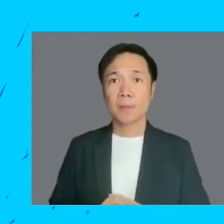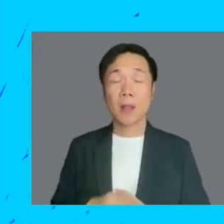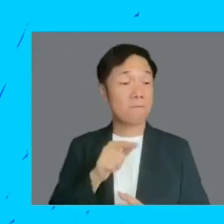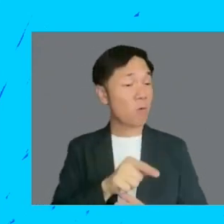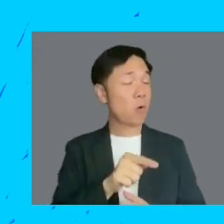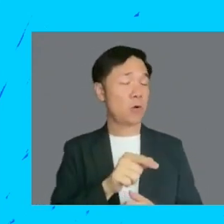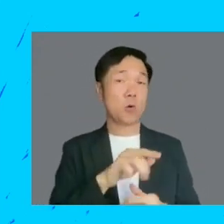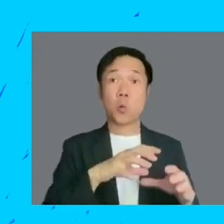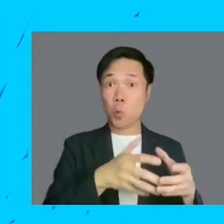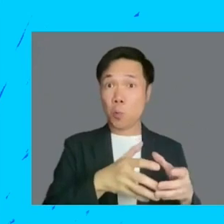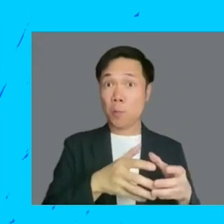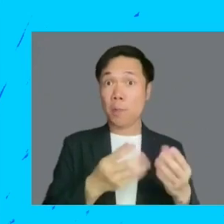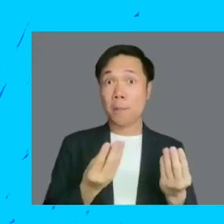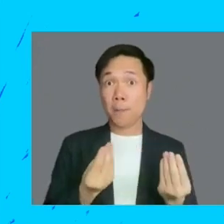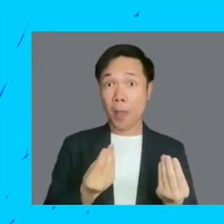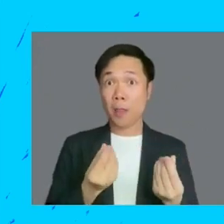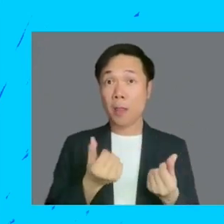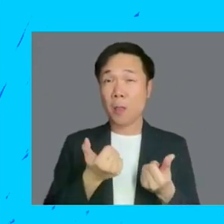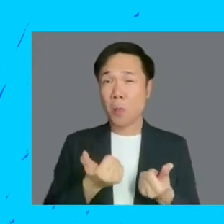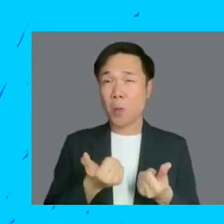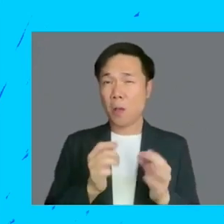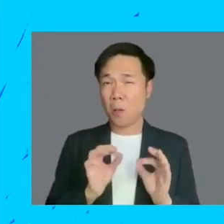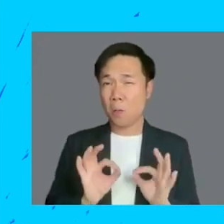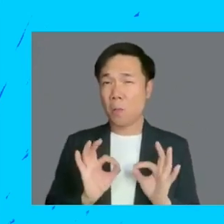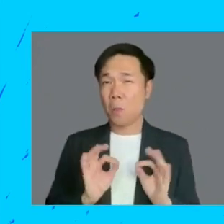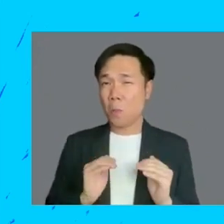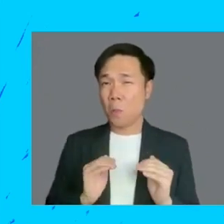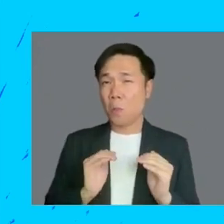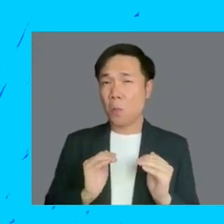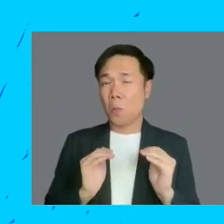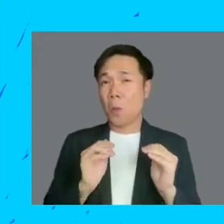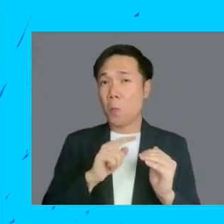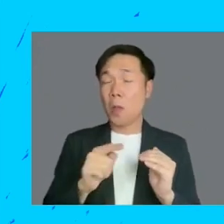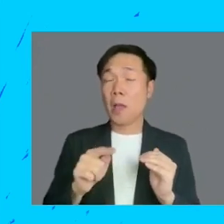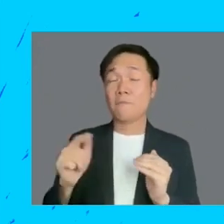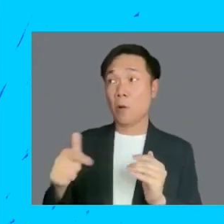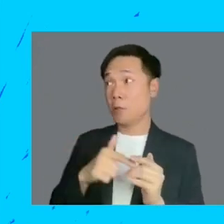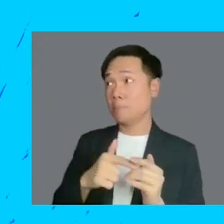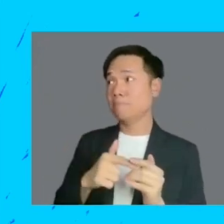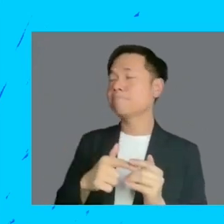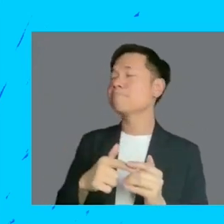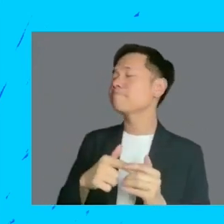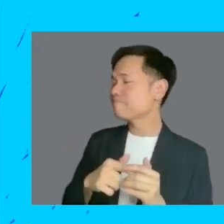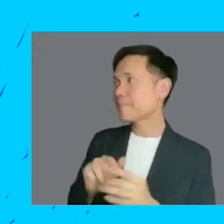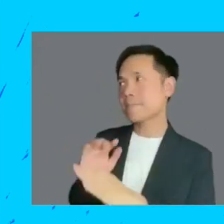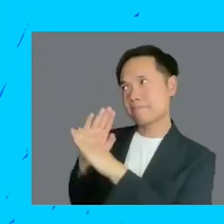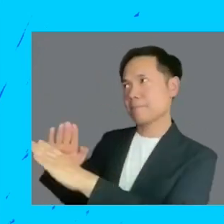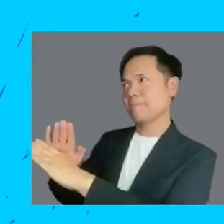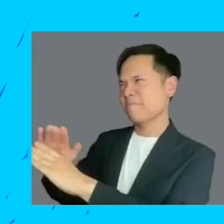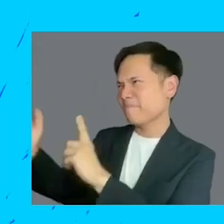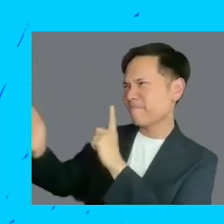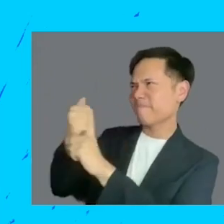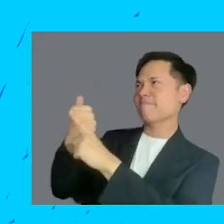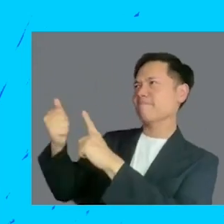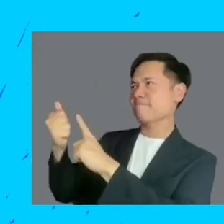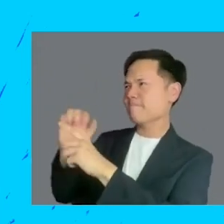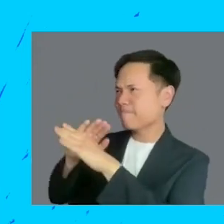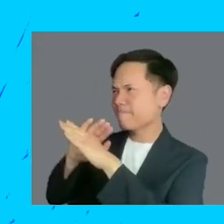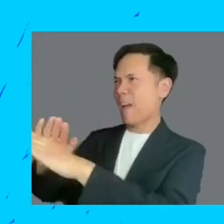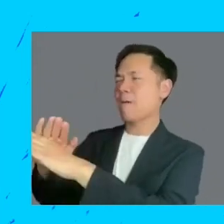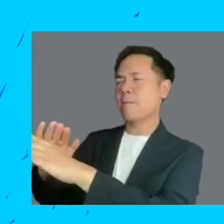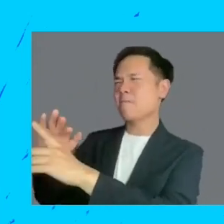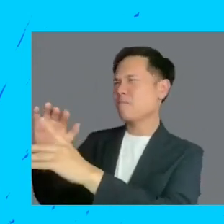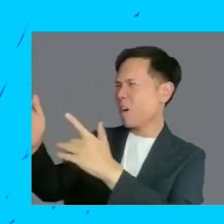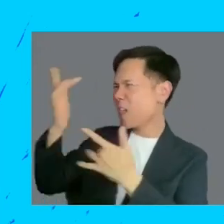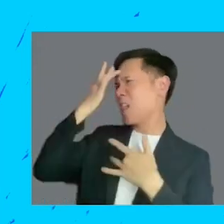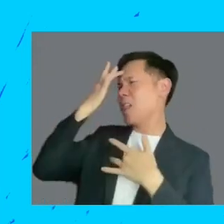security, HIV prevention knowledge, gender-based violence, and mental health. Results were split in terms of HIV